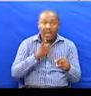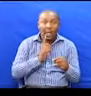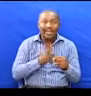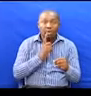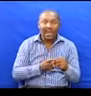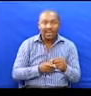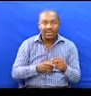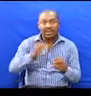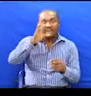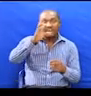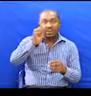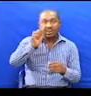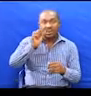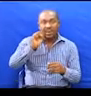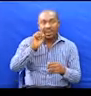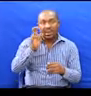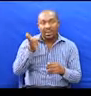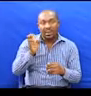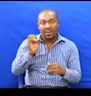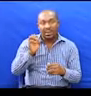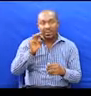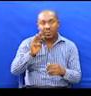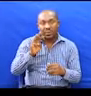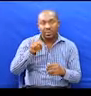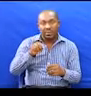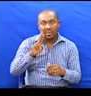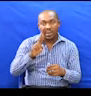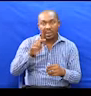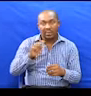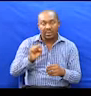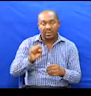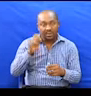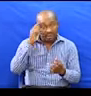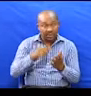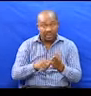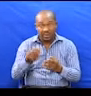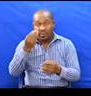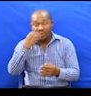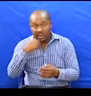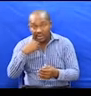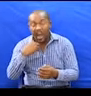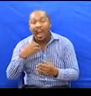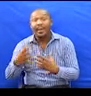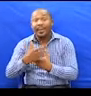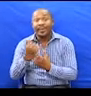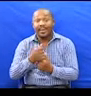you're talking about cashew nut, my student, these are the cashew nuts. When you eat cashew nut, you're going to get what?